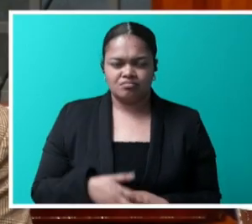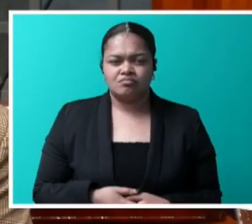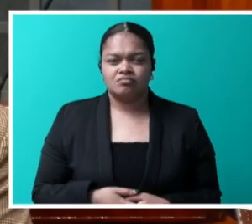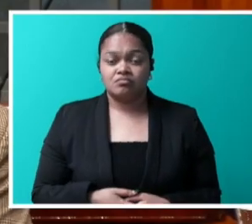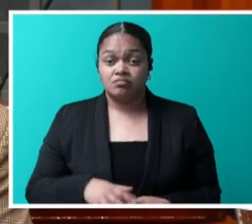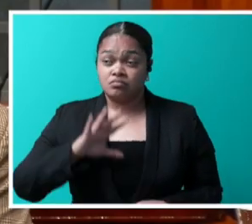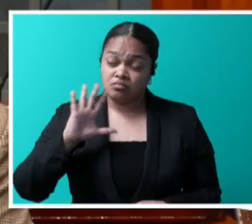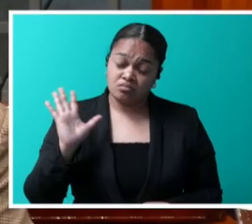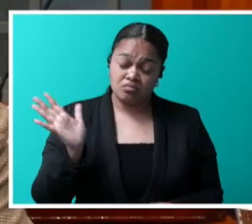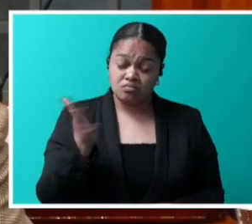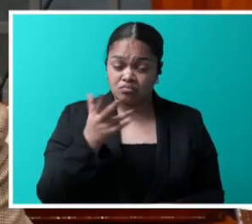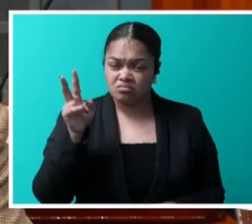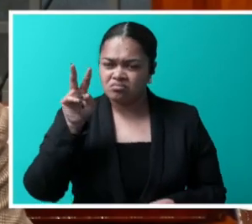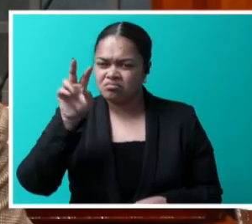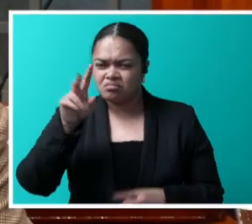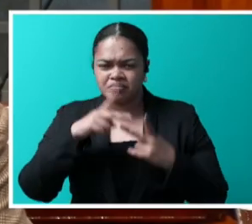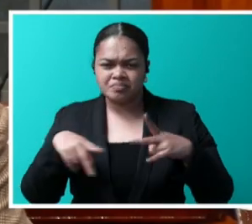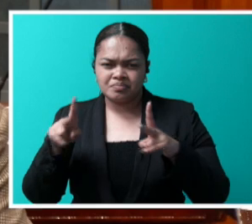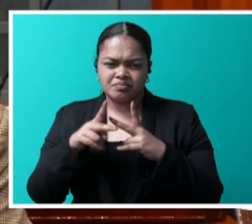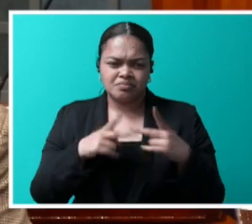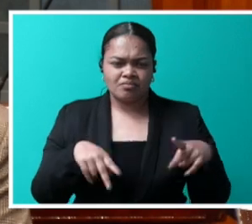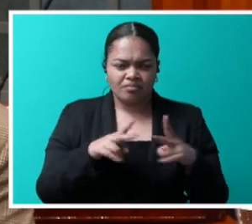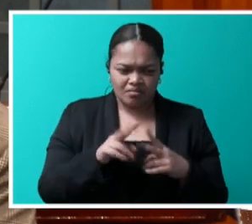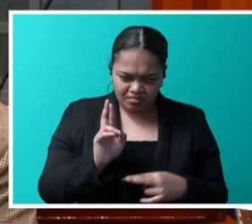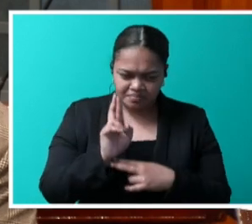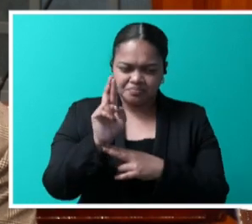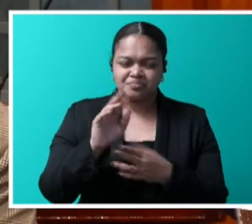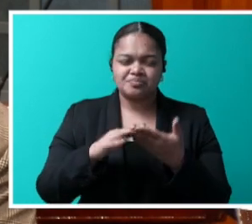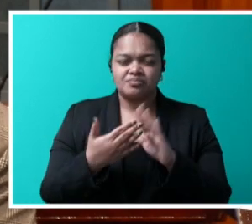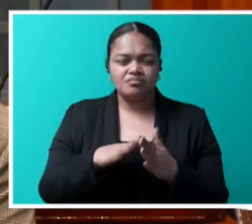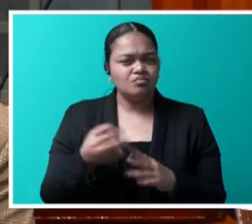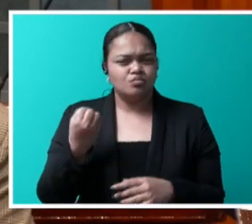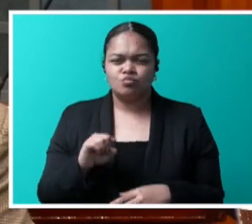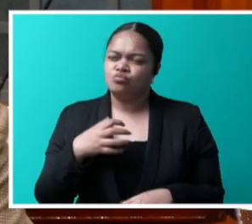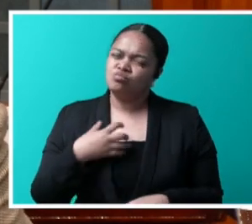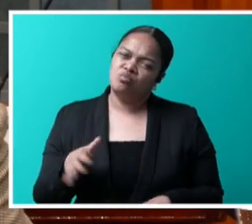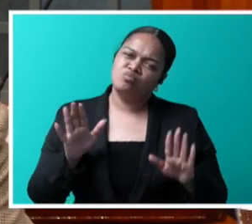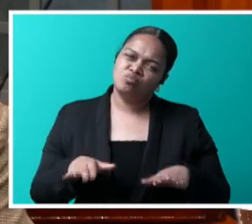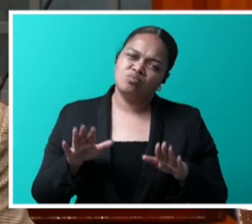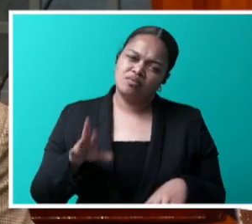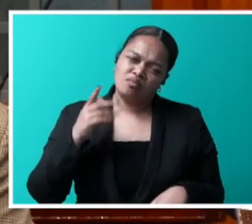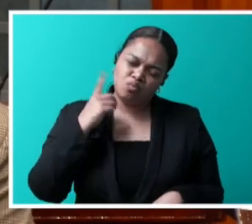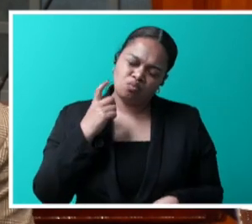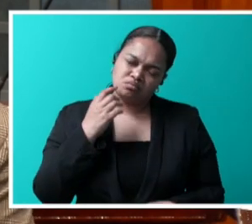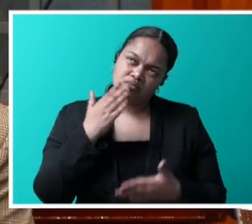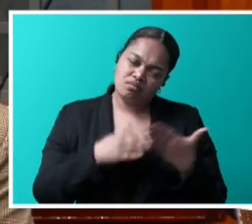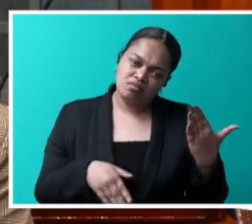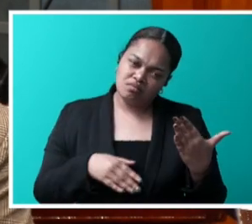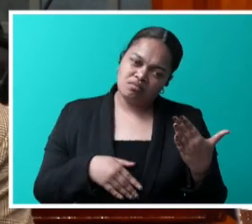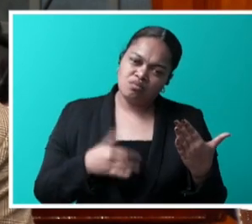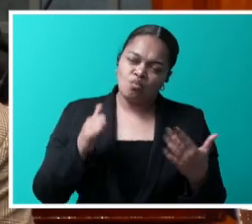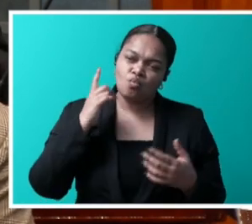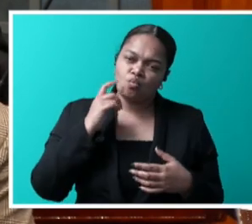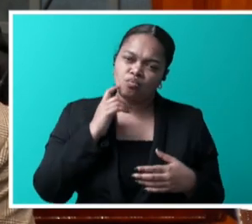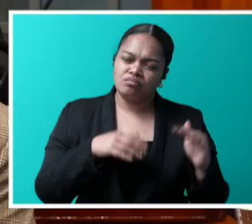Every one of those sites represents a community that no longer waits now for a water cut to come home.